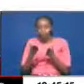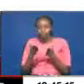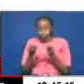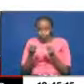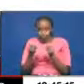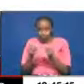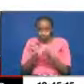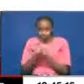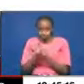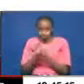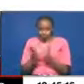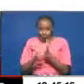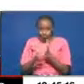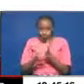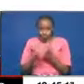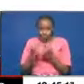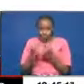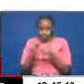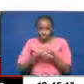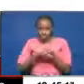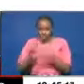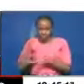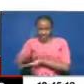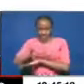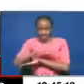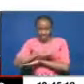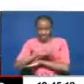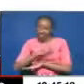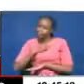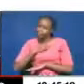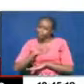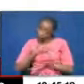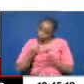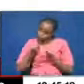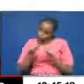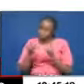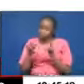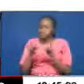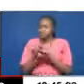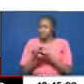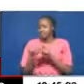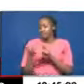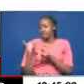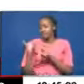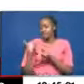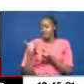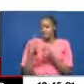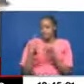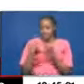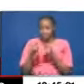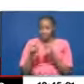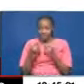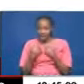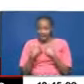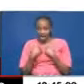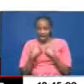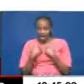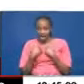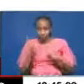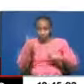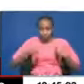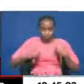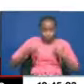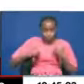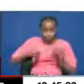off the evening, I ask that we continue in the same vein that we started yesterday. The vibe of being able to interact